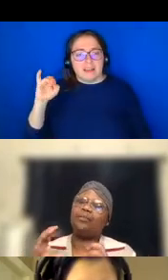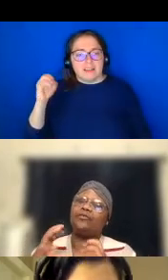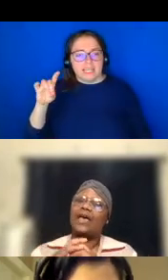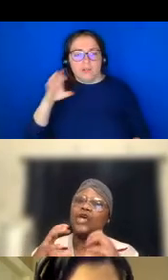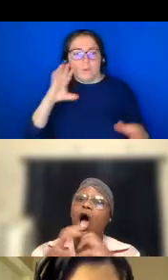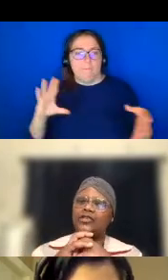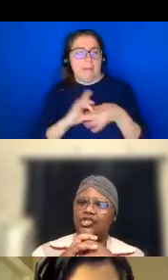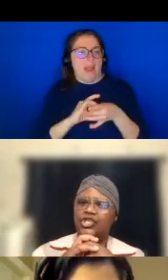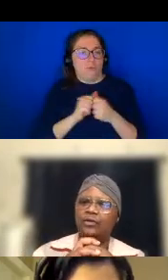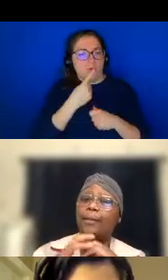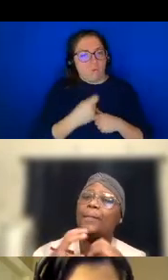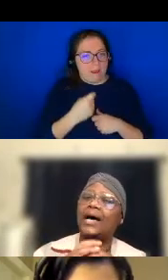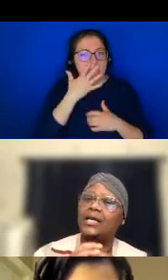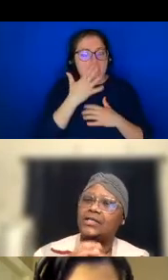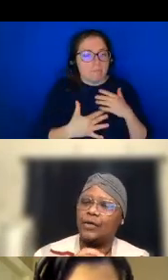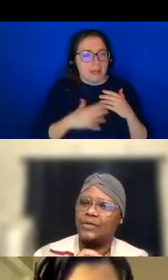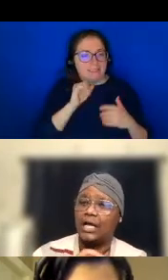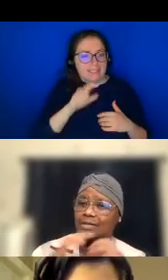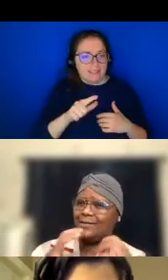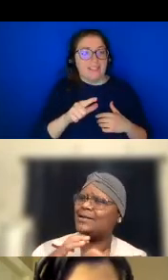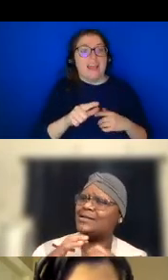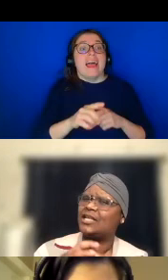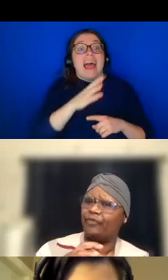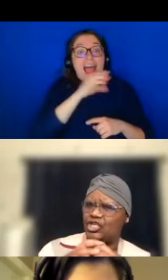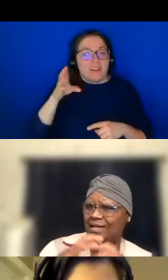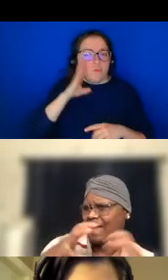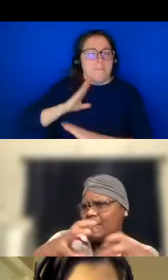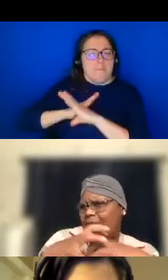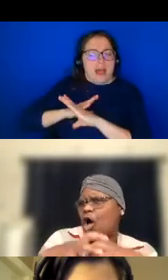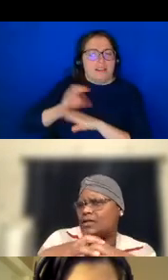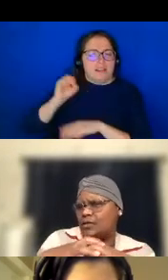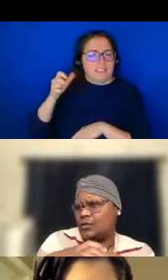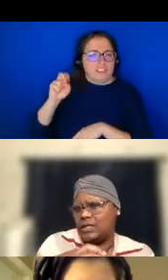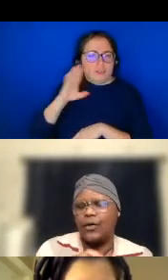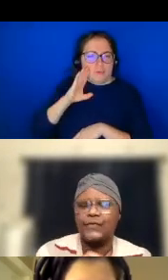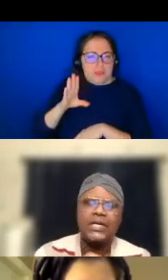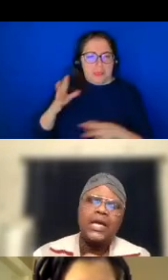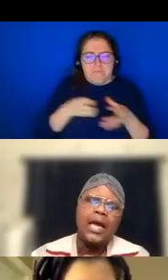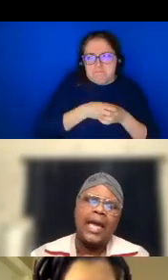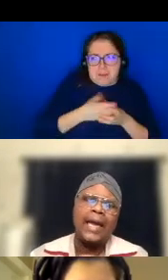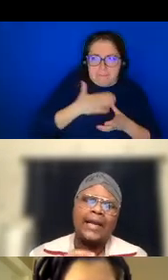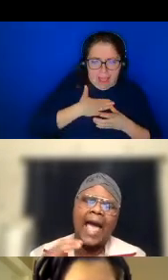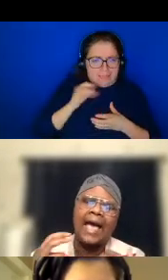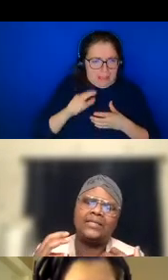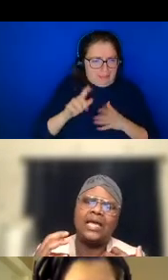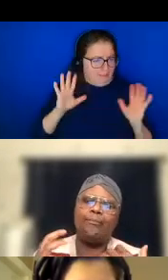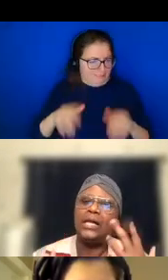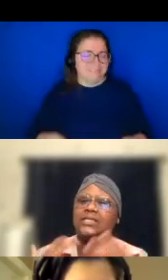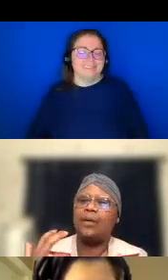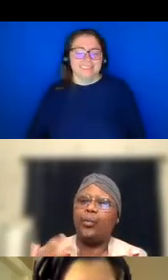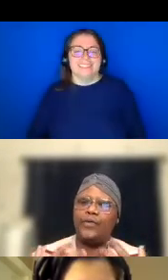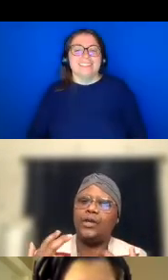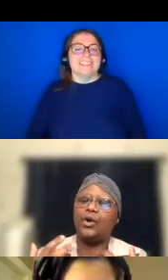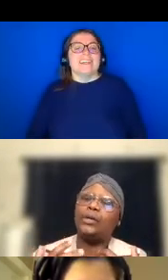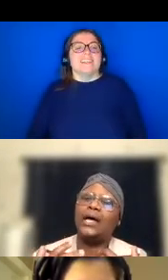actually prevent oxygen from binding to those cells. They're kind of selfish. They kind of hang on to those cells. And as they build